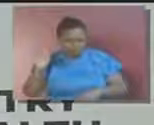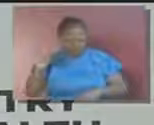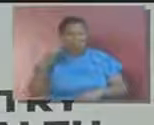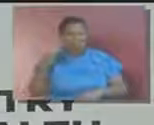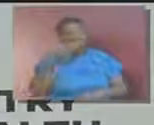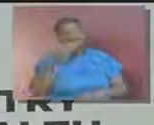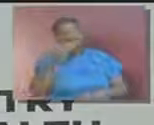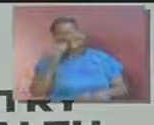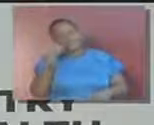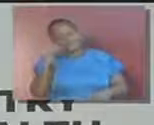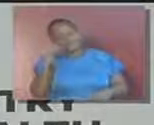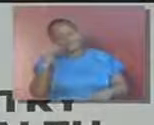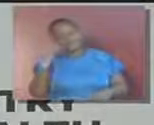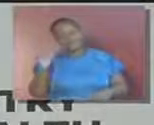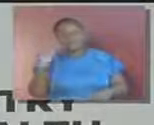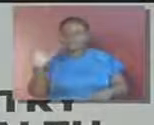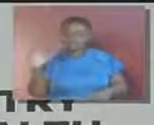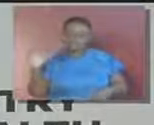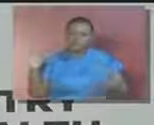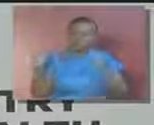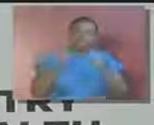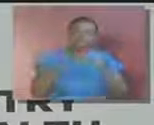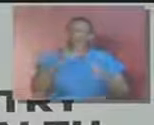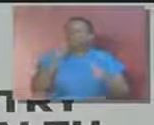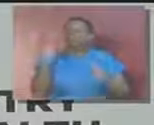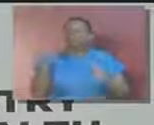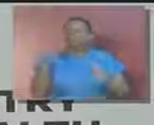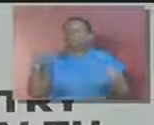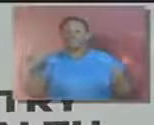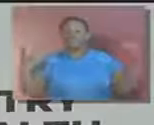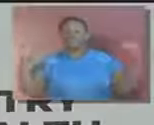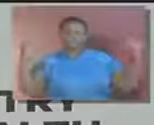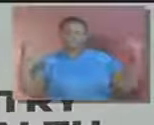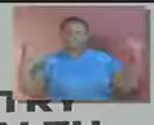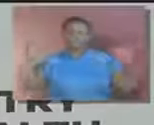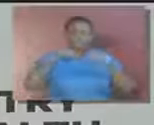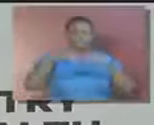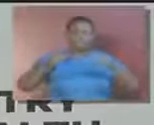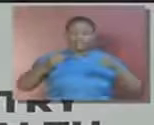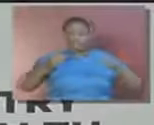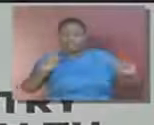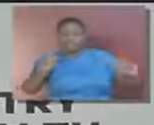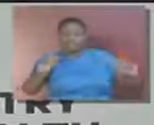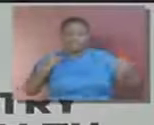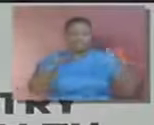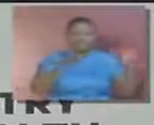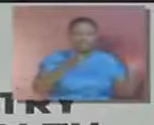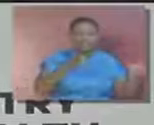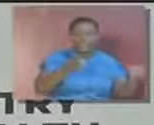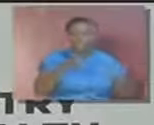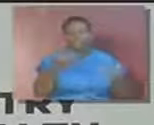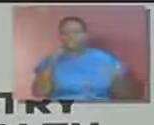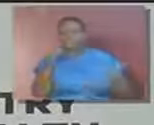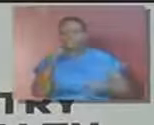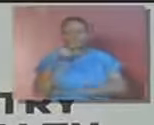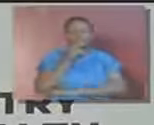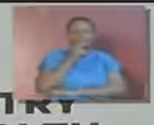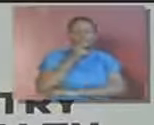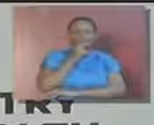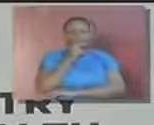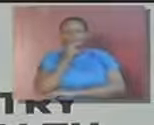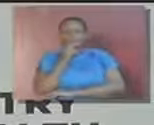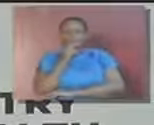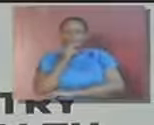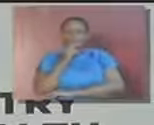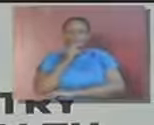street vending. It is not about, in my view, it's not about blaming street